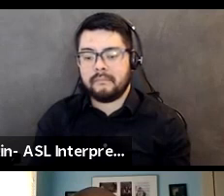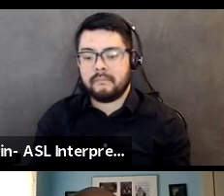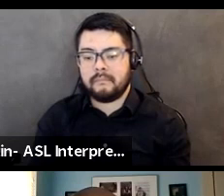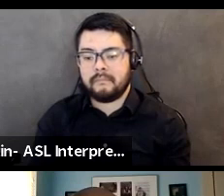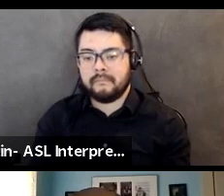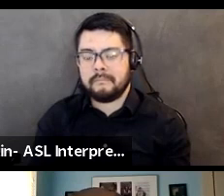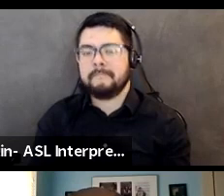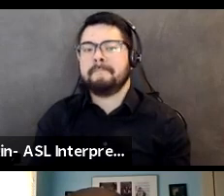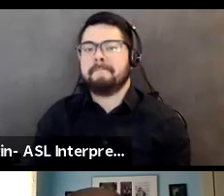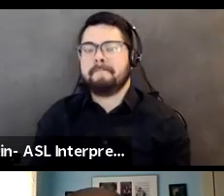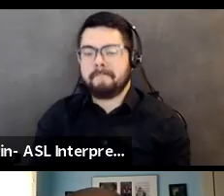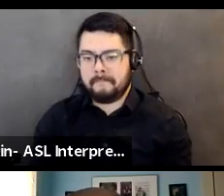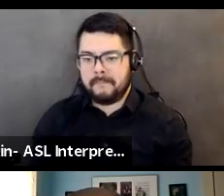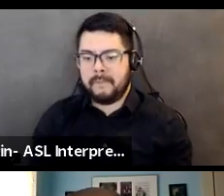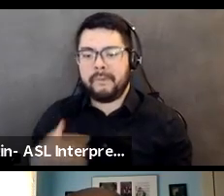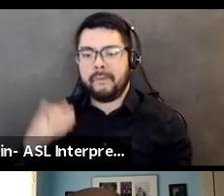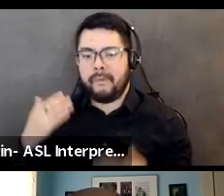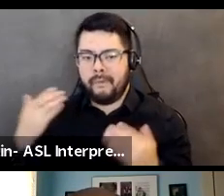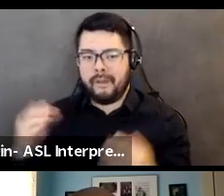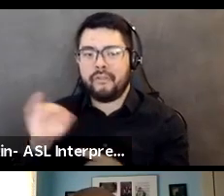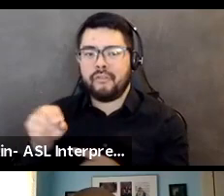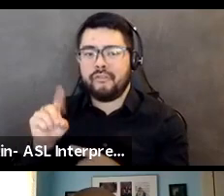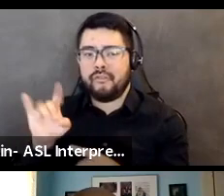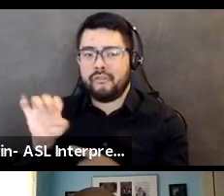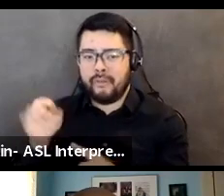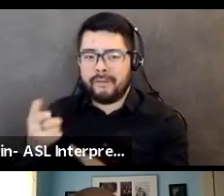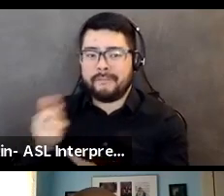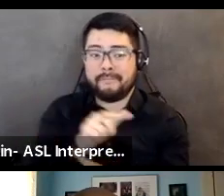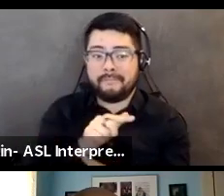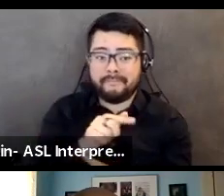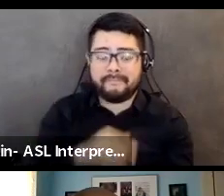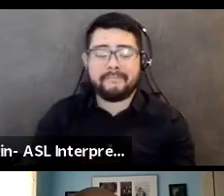okay we'll proceed with jodi kentrell ms cantrell